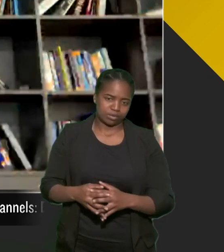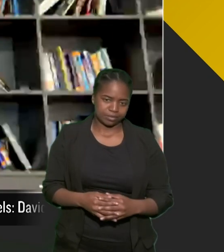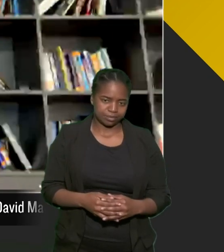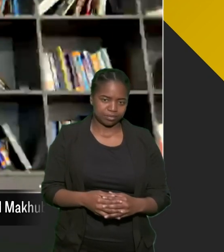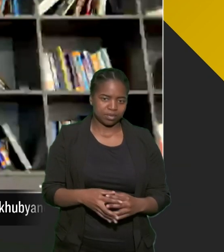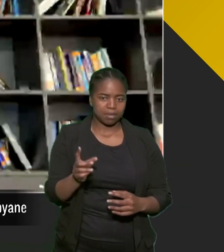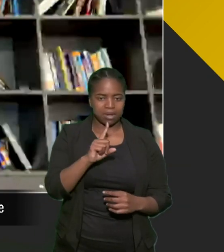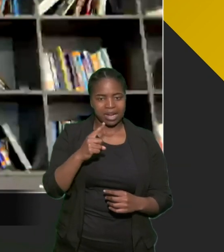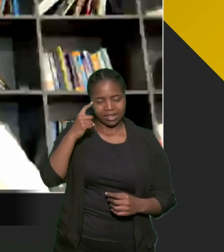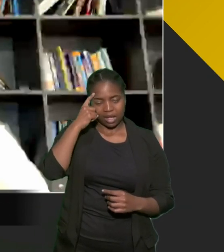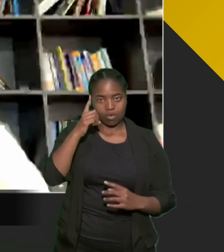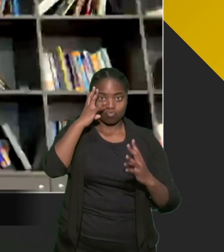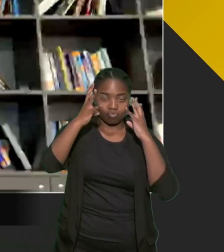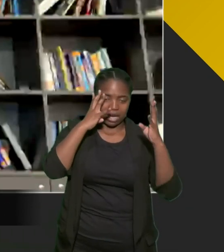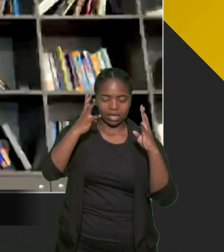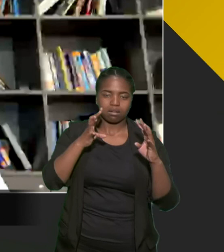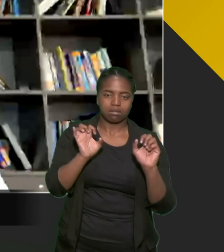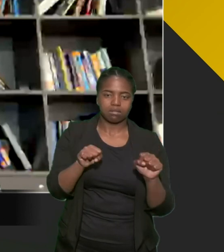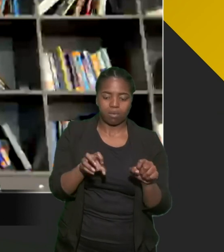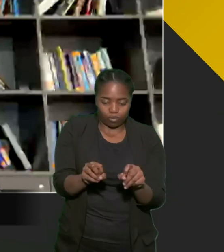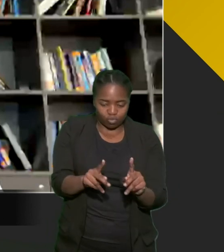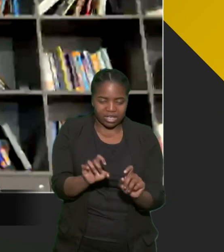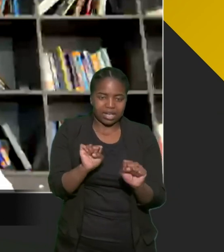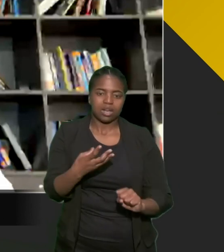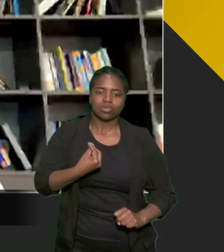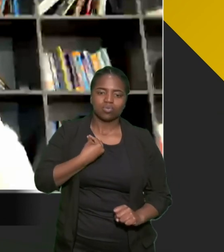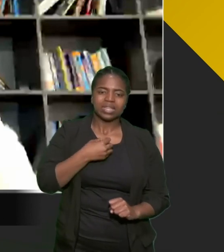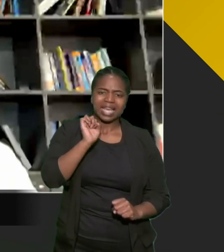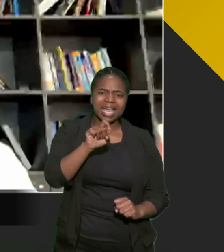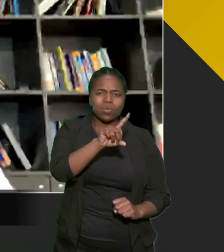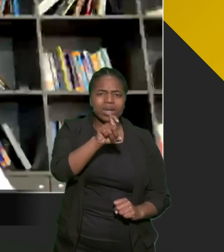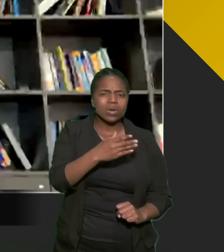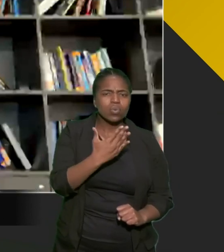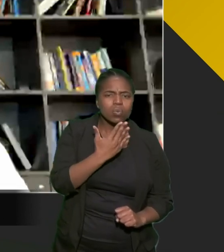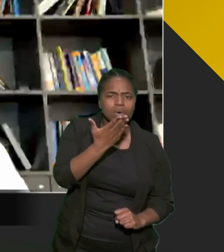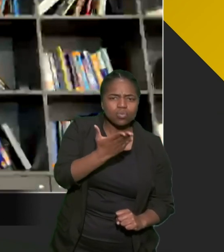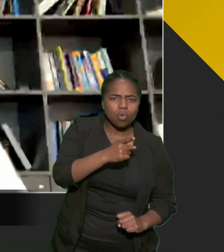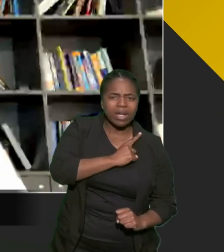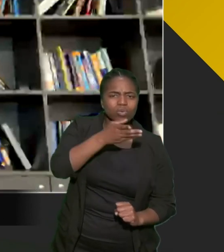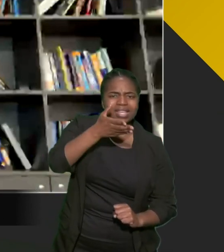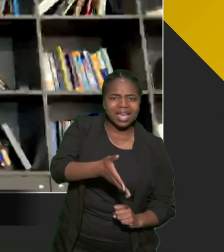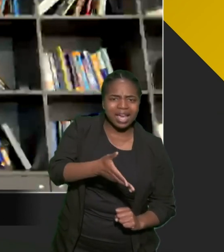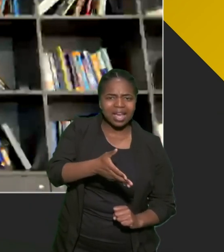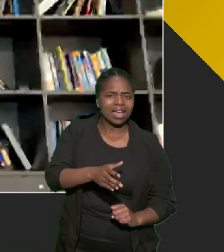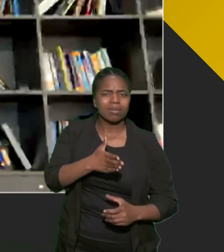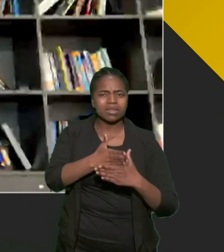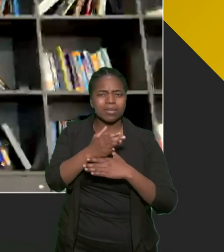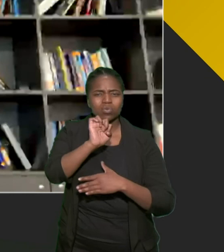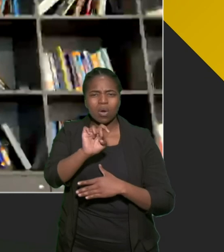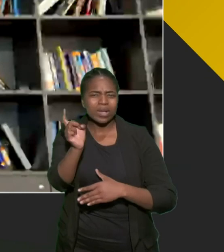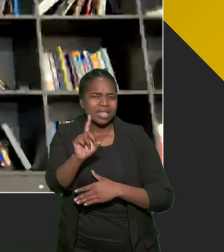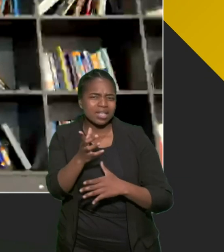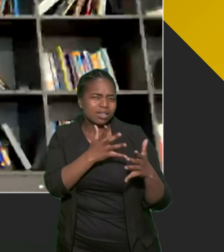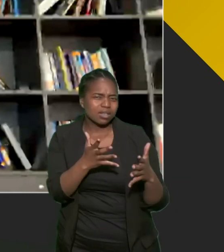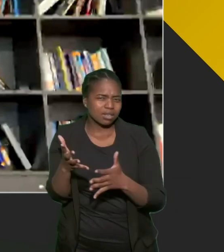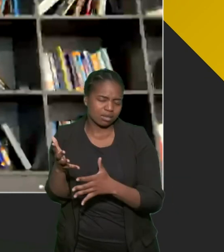So I think creating spaces in which young people can really question who are you and what is the bigger just cause that I want to live for